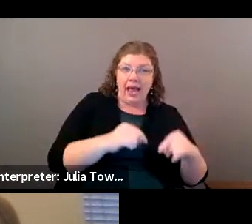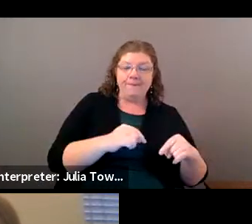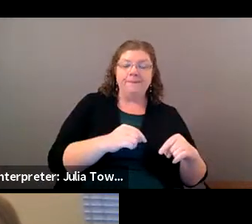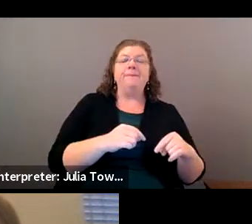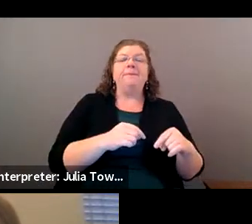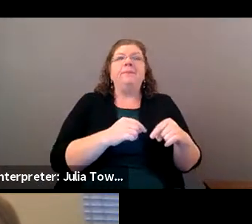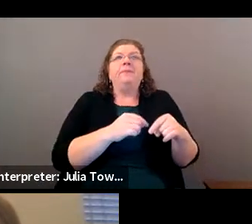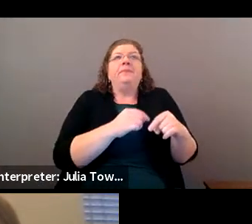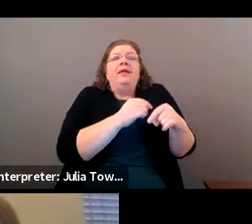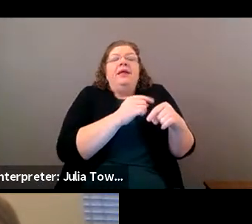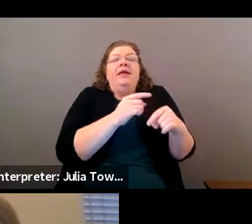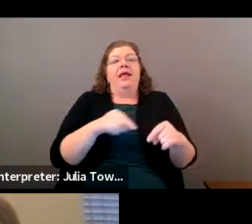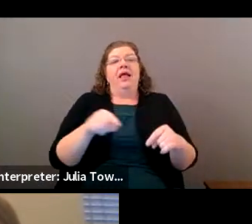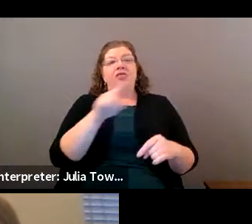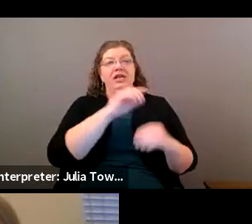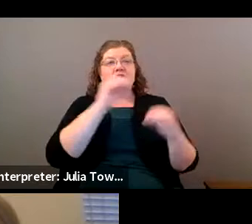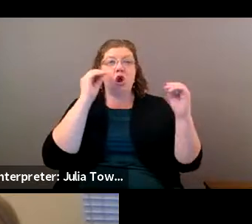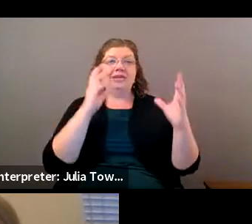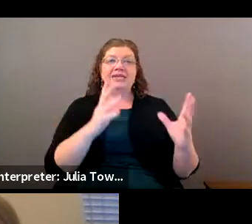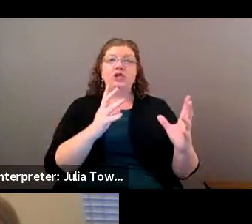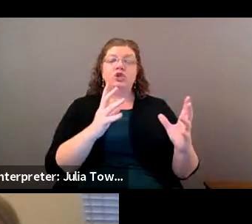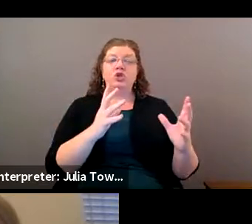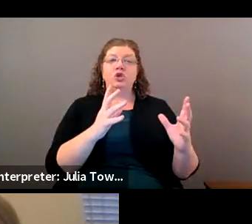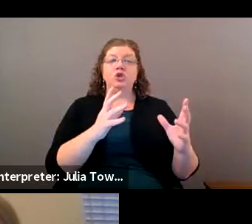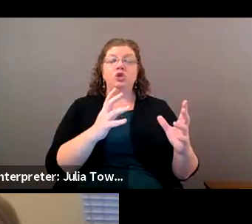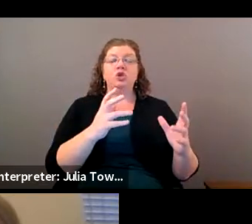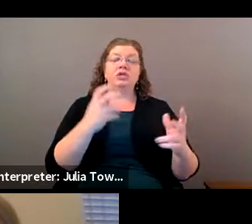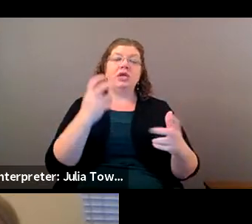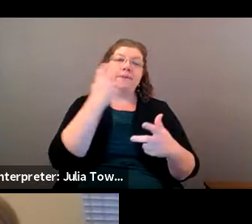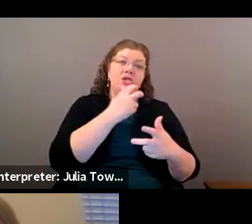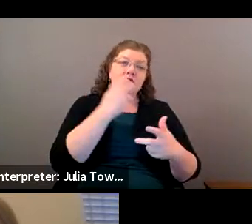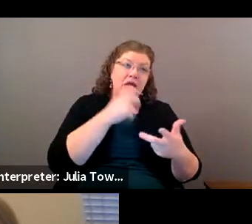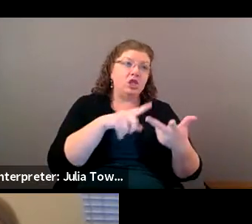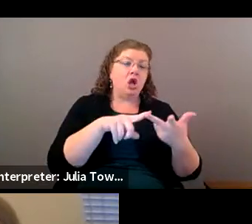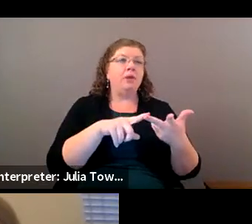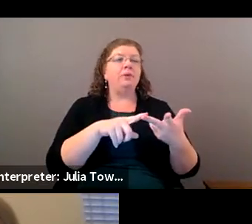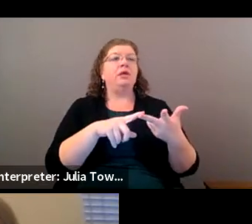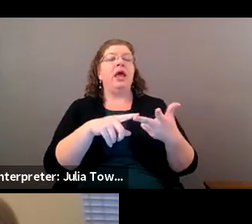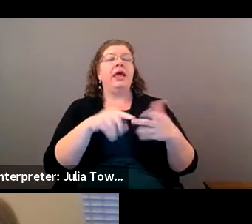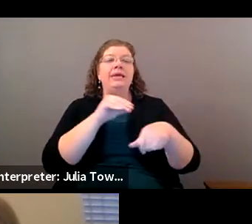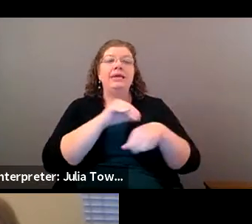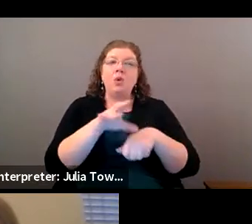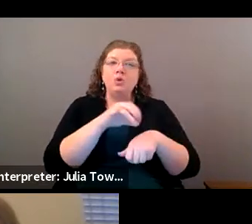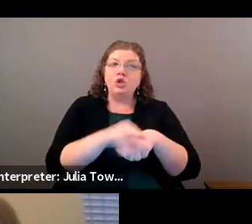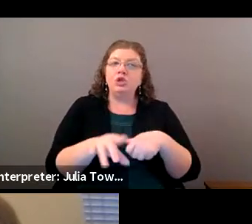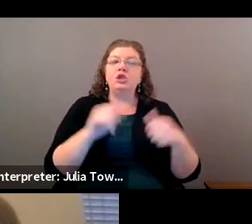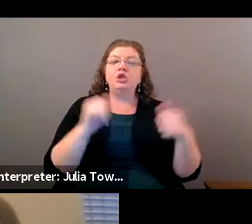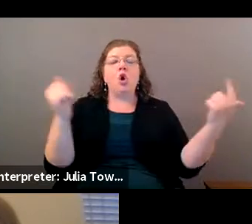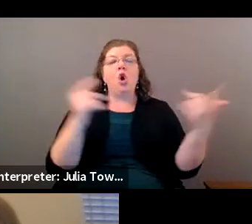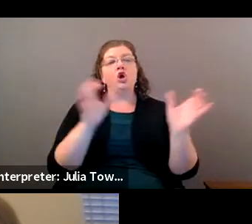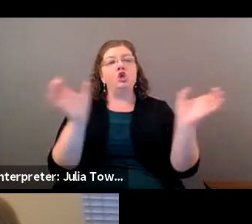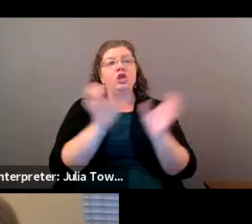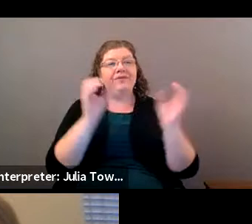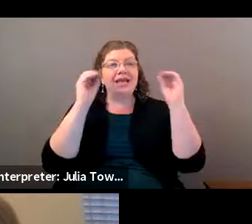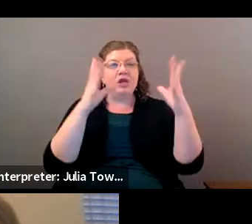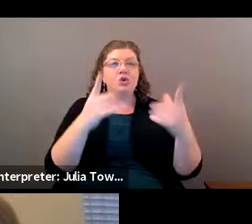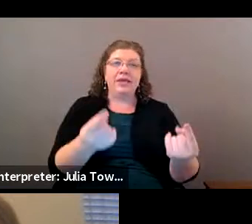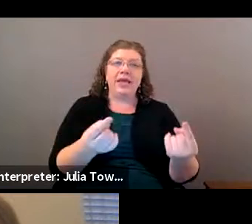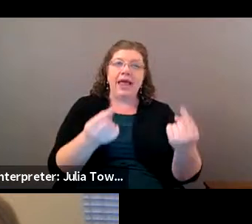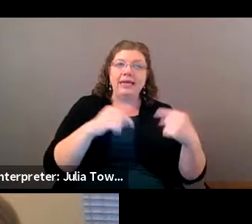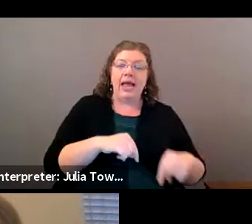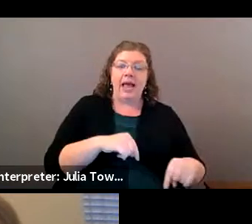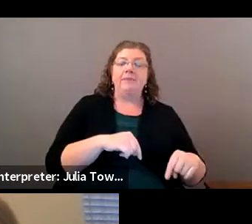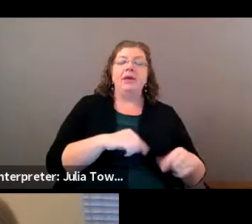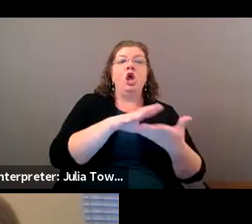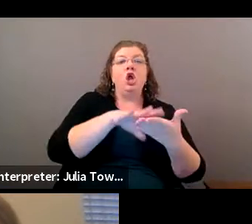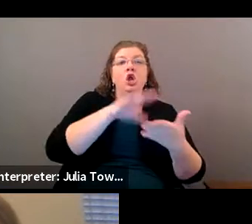are teachers, speech and language pathologists, counselors, all certificated educators can come and